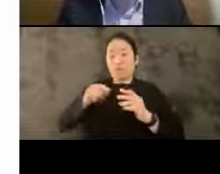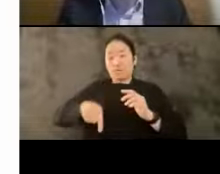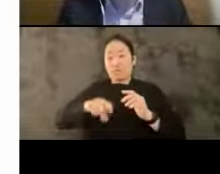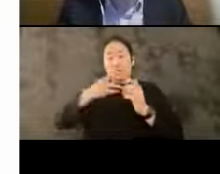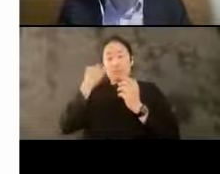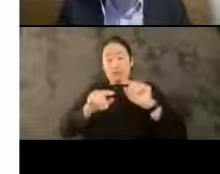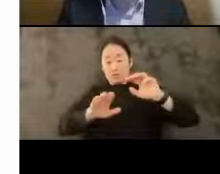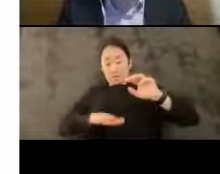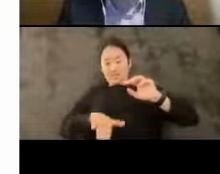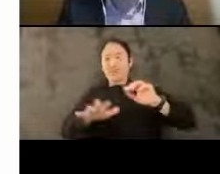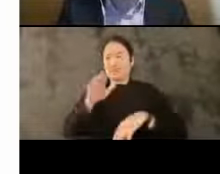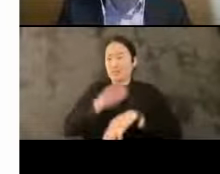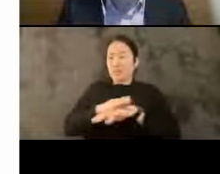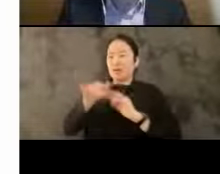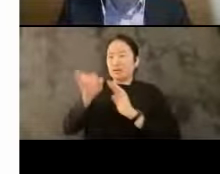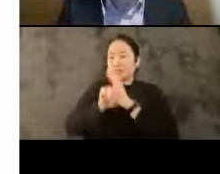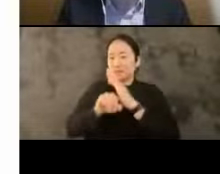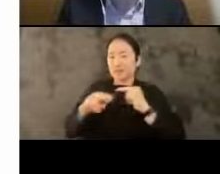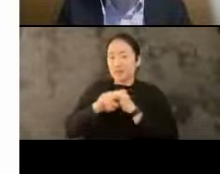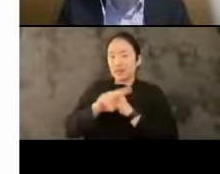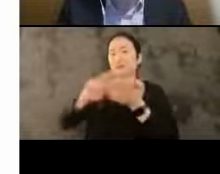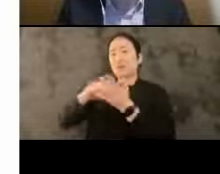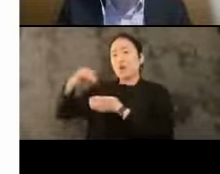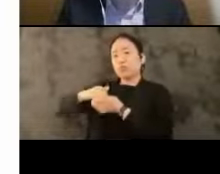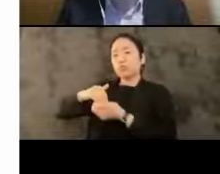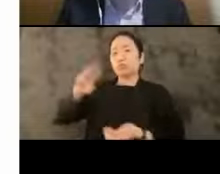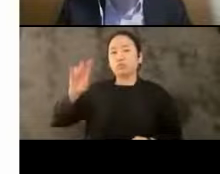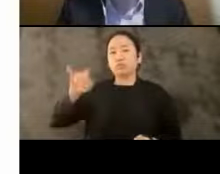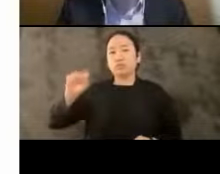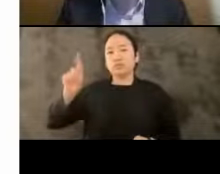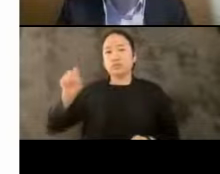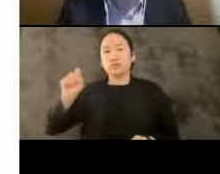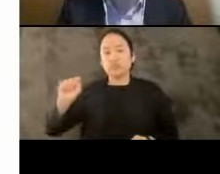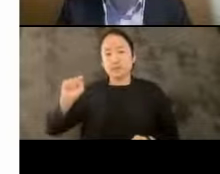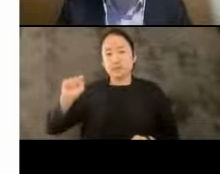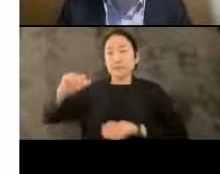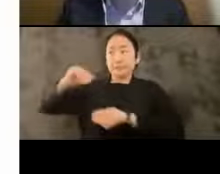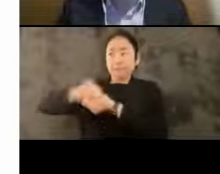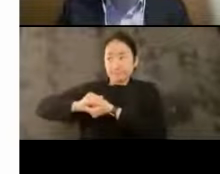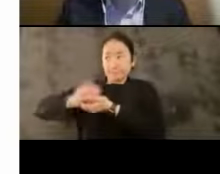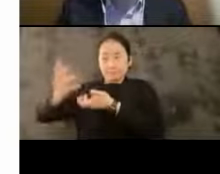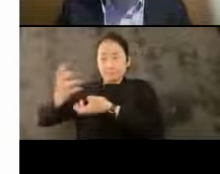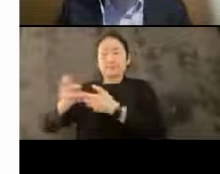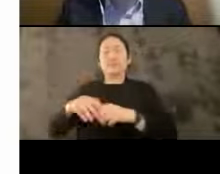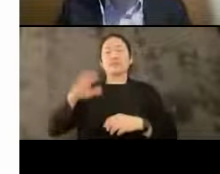we are working closely with WISDOT as we explore different cross sections, which Liz will be going through soon.